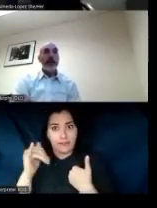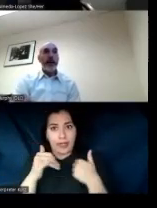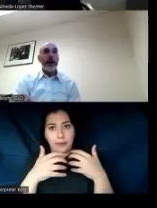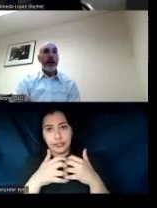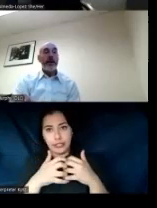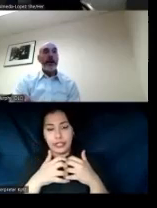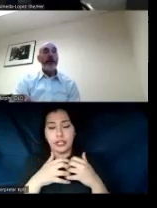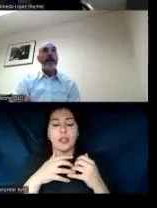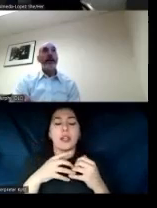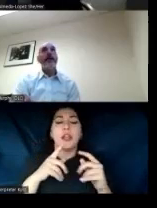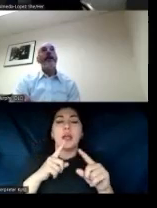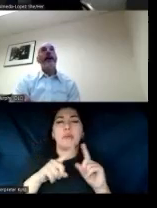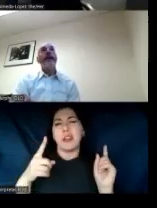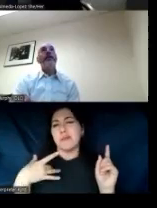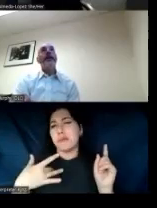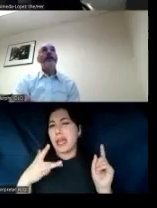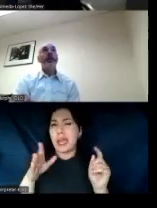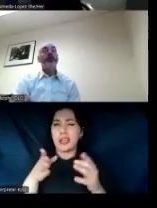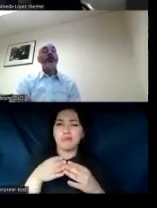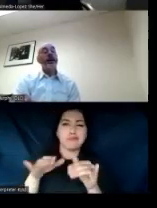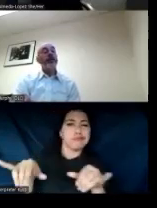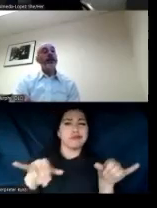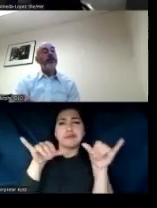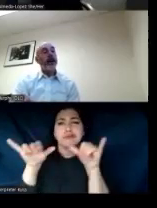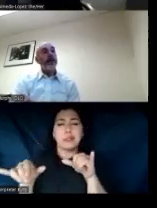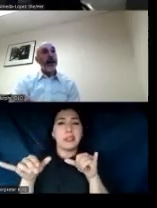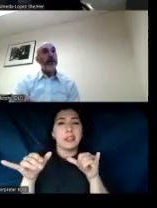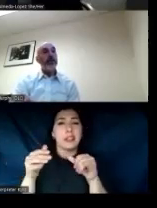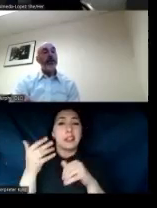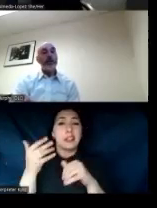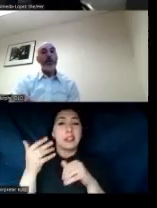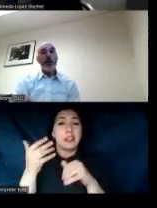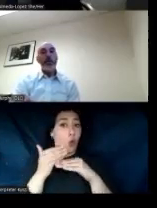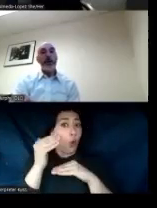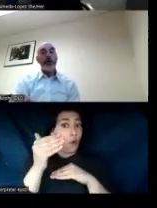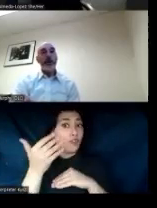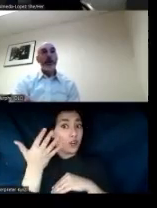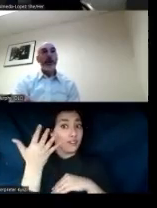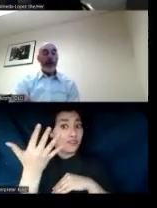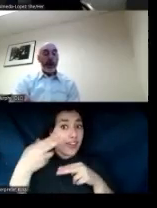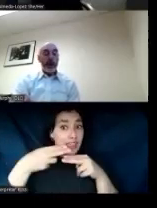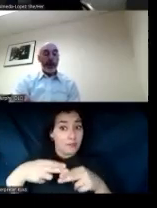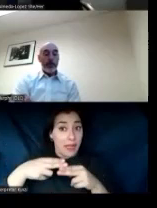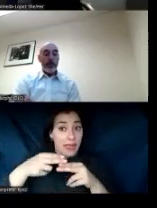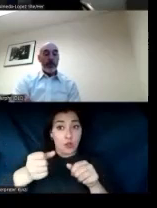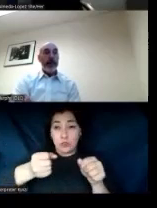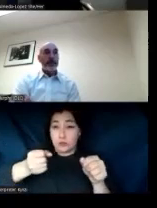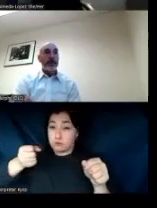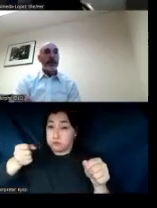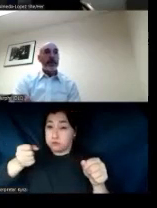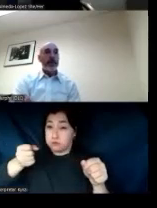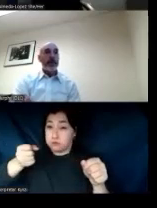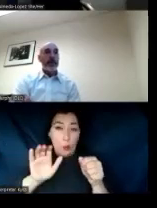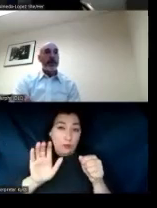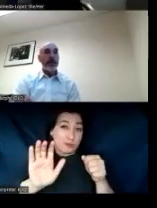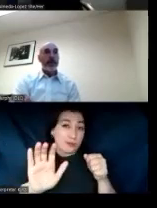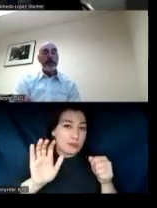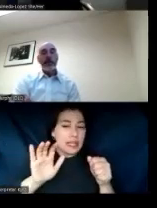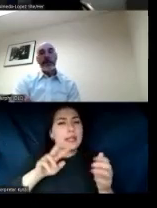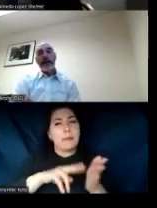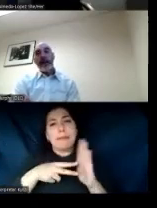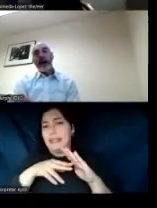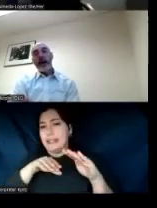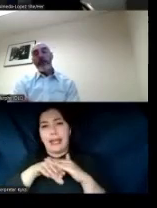standard. Any amount of force greater than 5 pounds in order to open a door creates accessibility